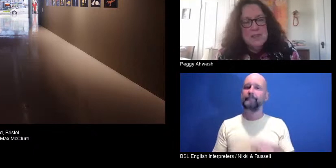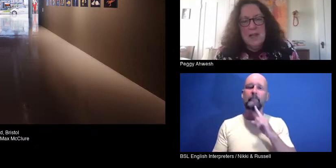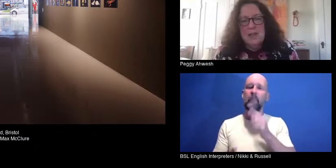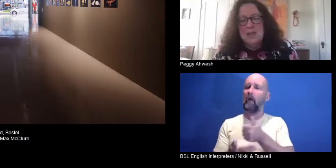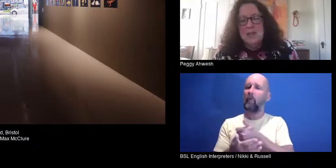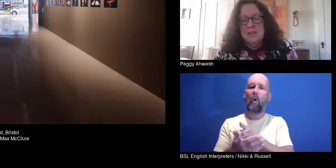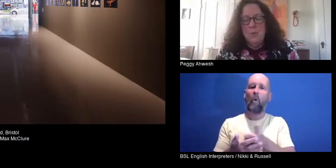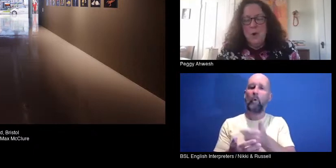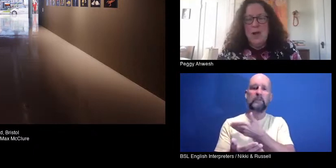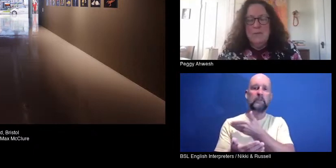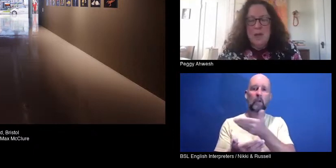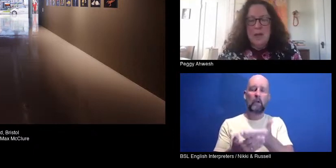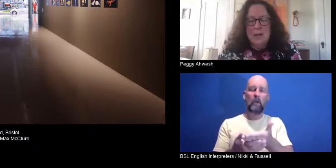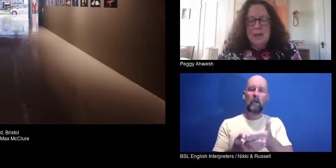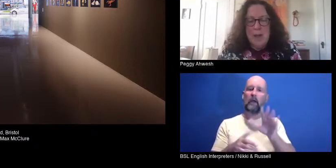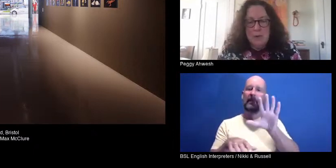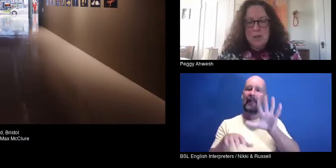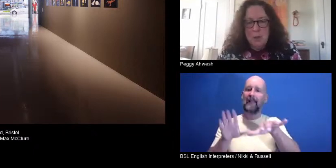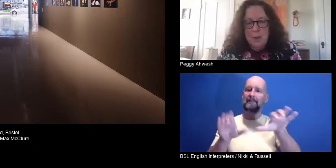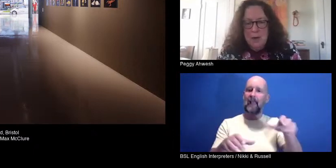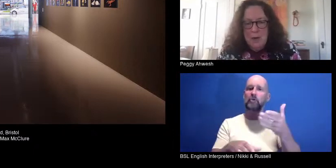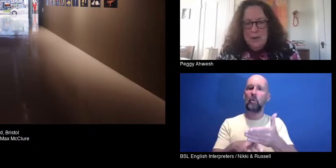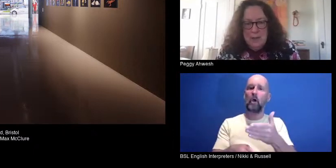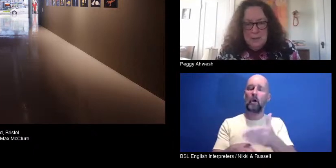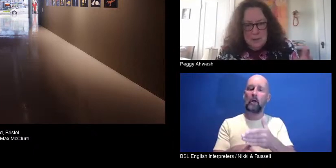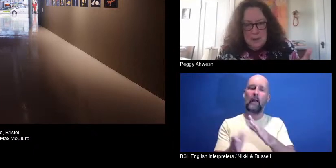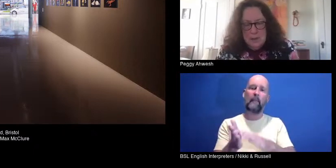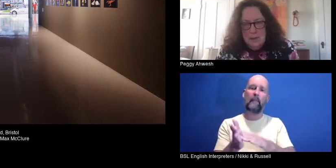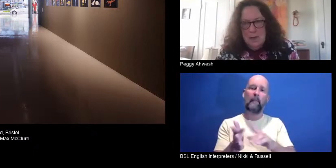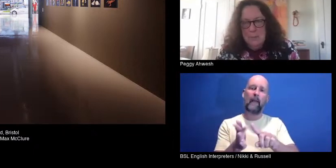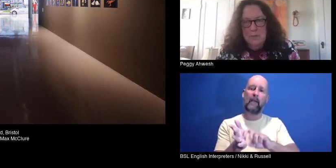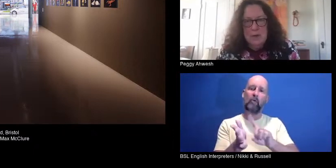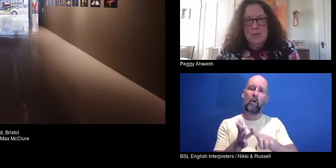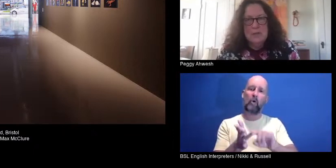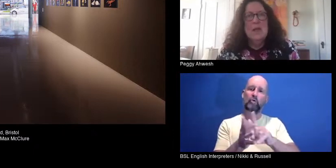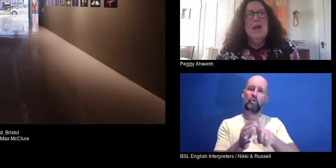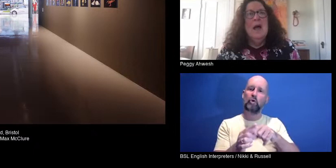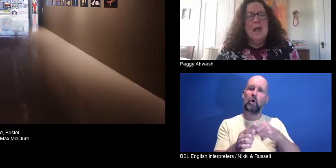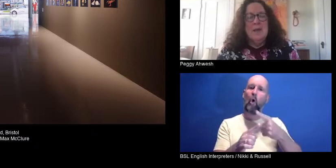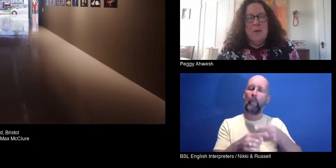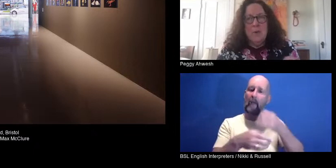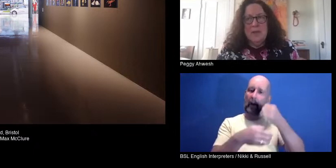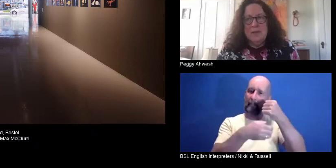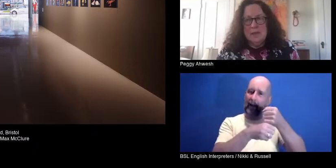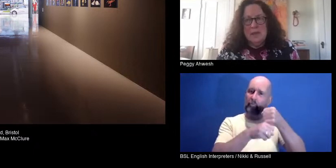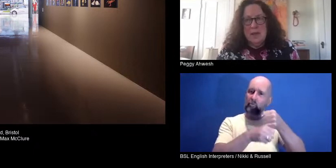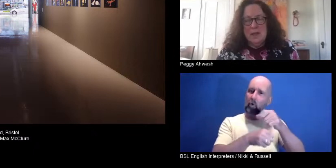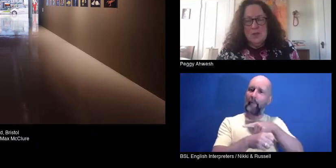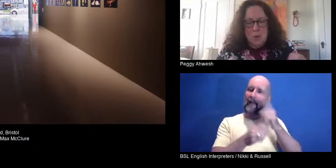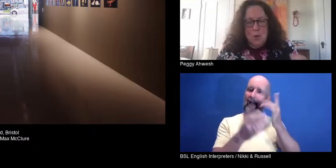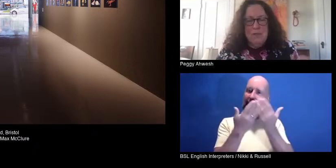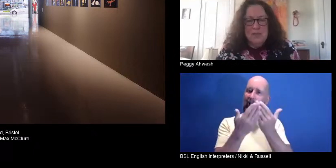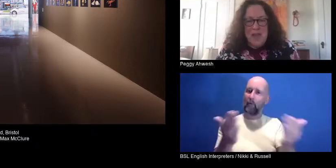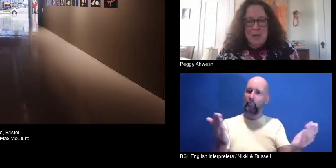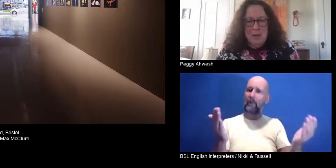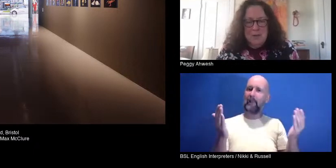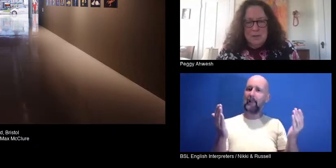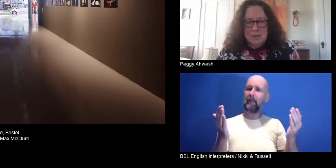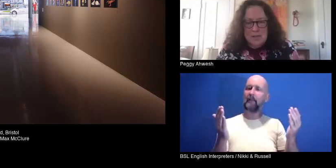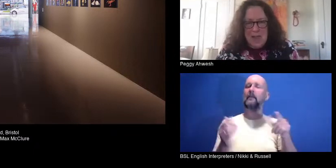with the installations work I've done at Microscope Gallery in the last number of years. I have always enjoyed